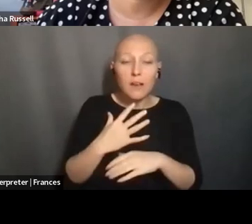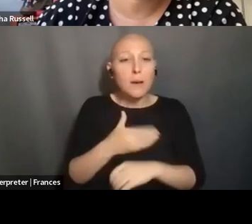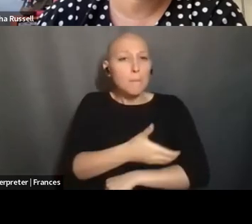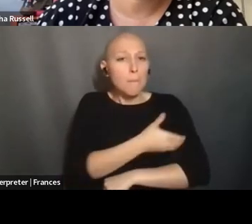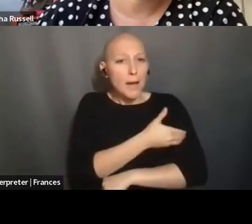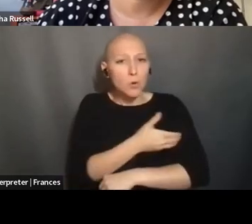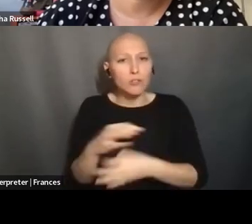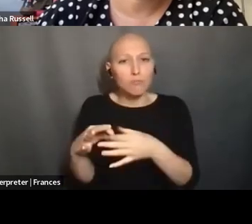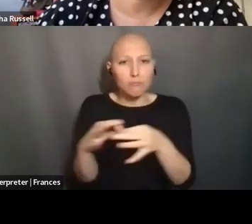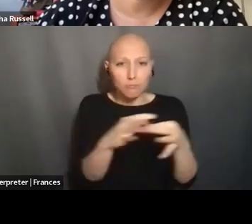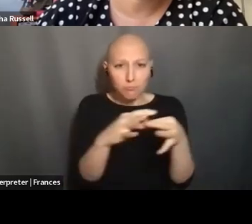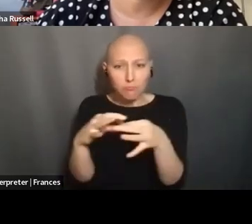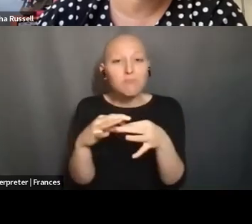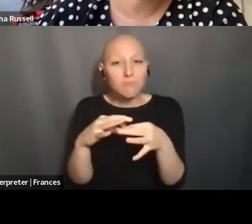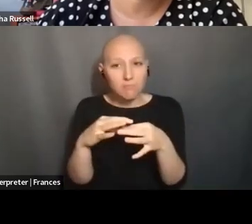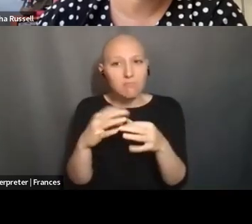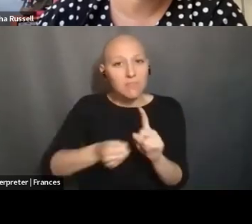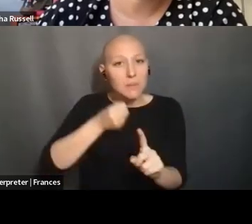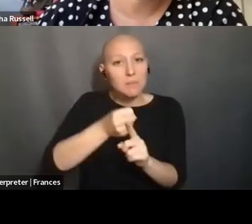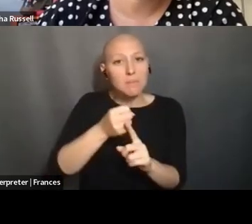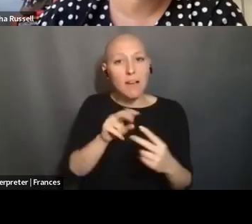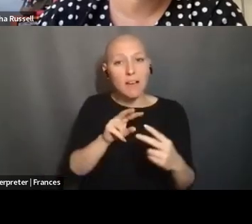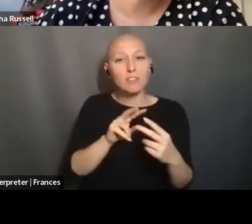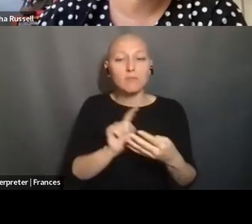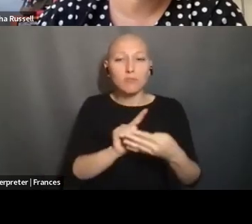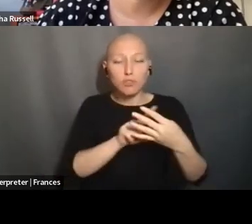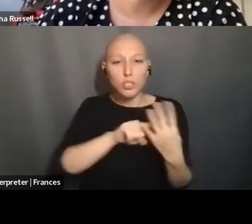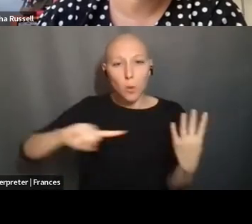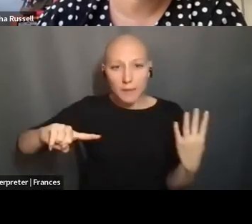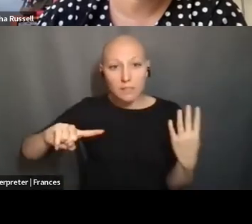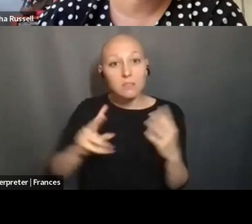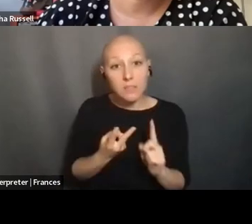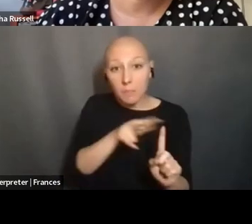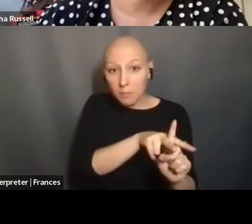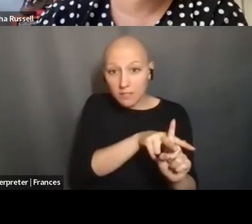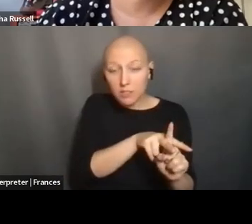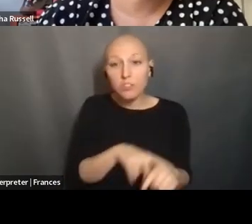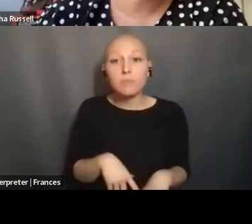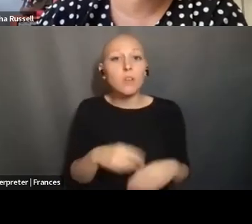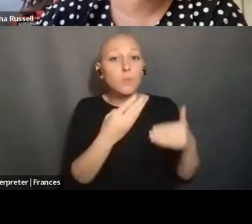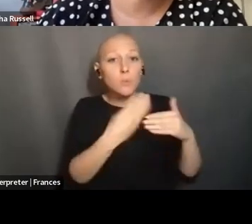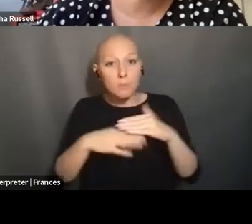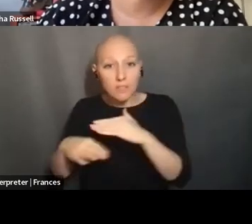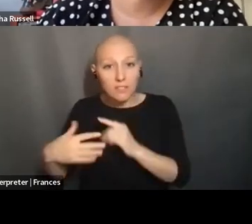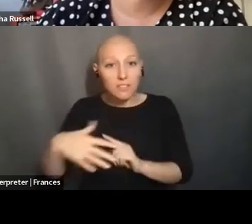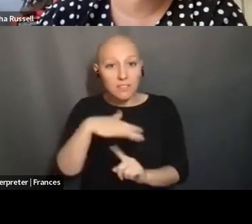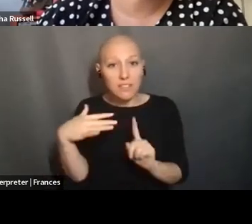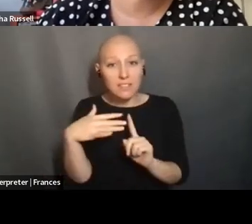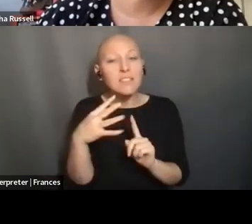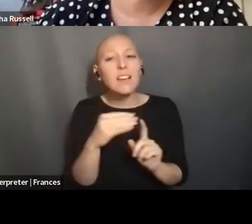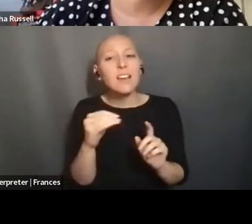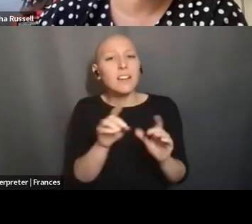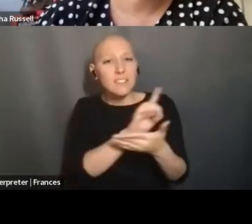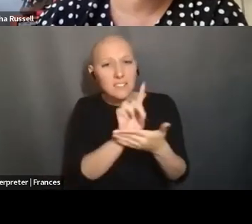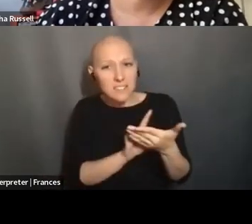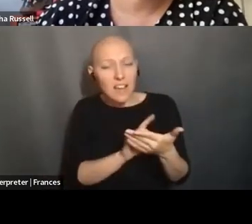that impact genomics, both its implementation in reproductive settings and also in the design and implementation